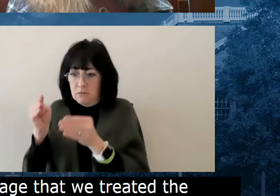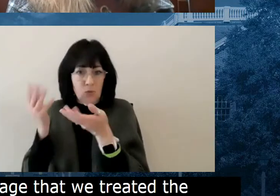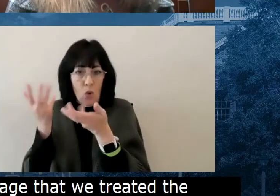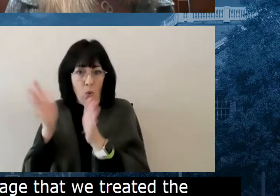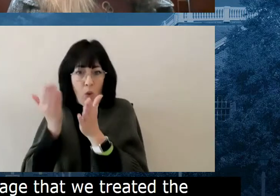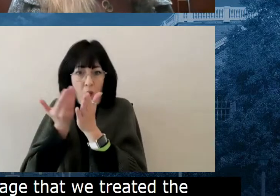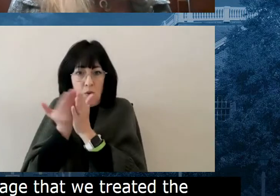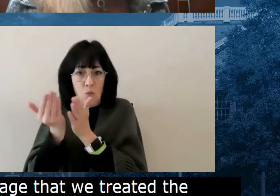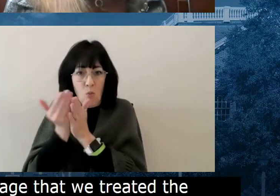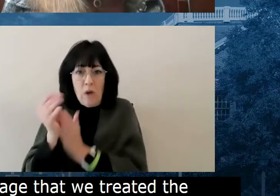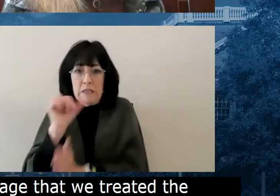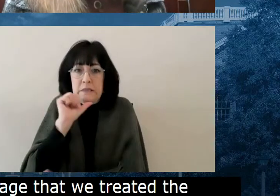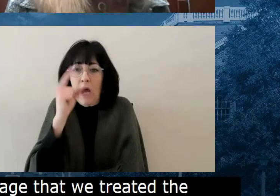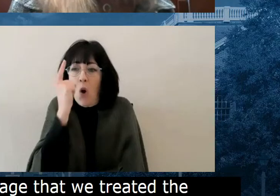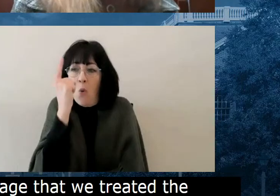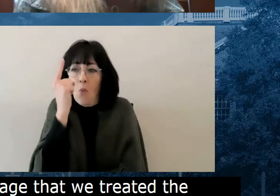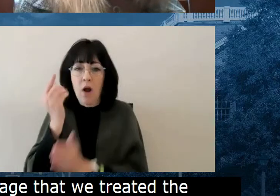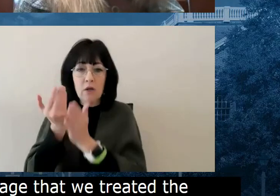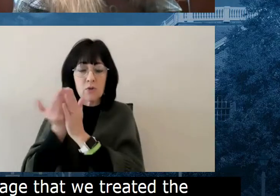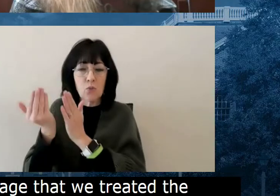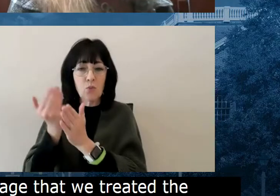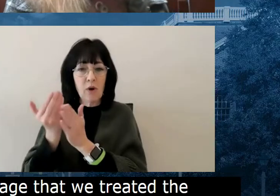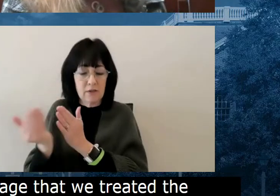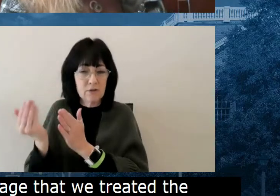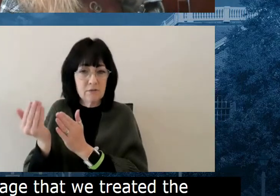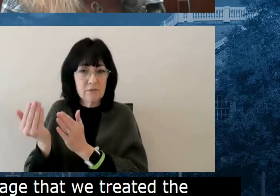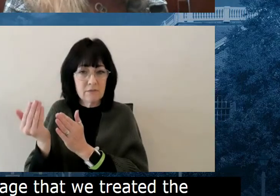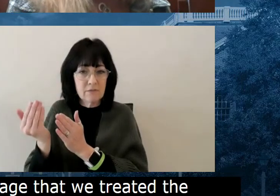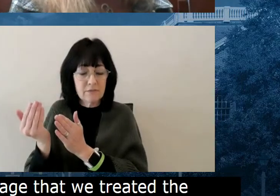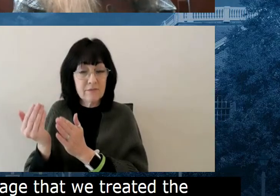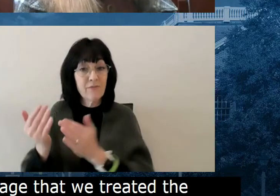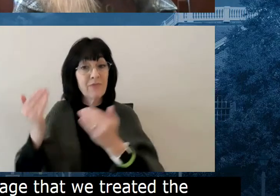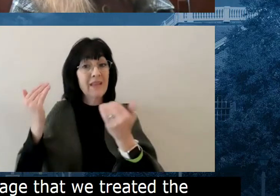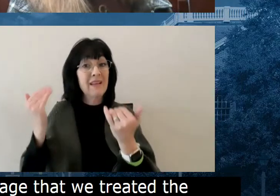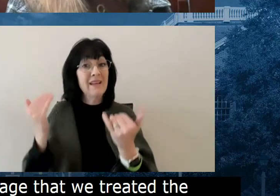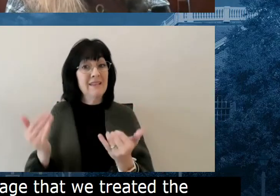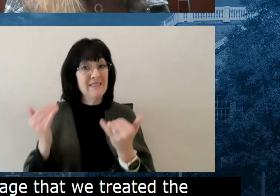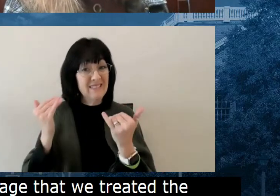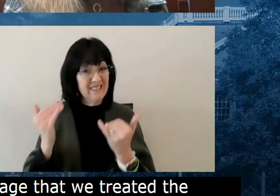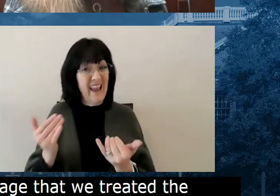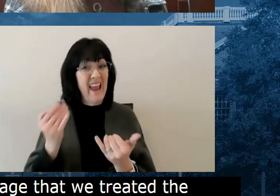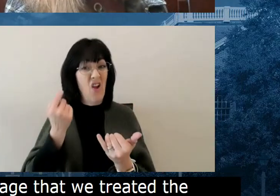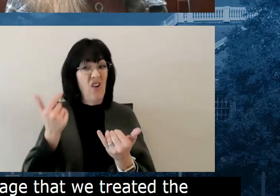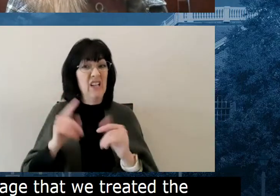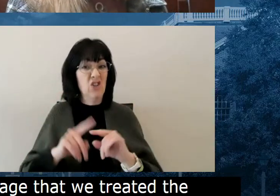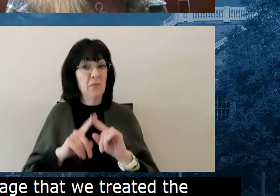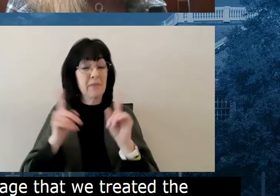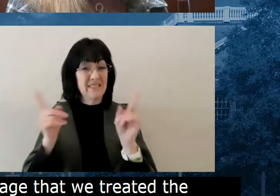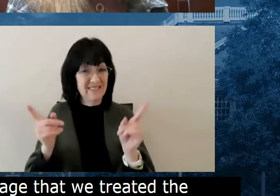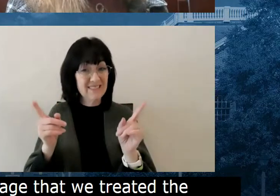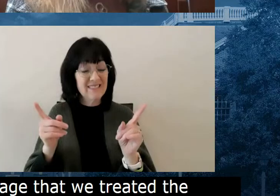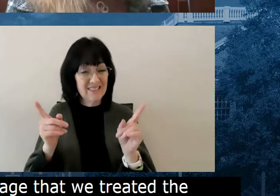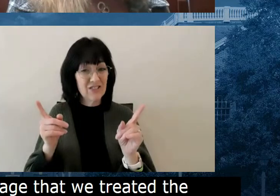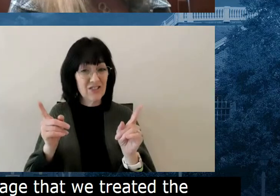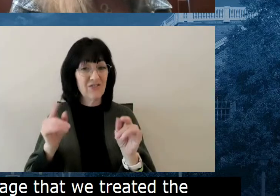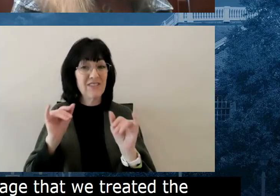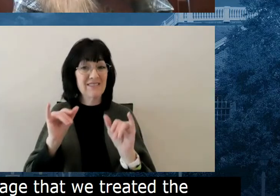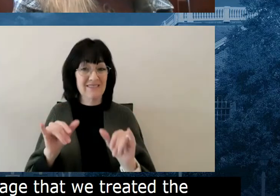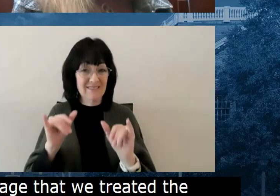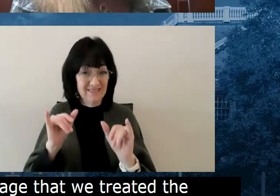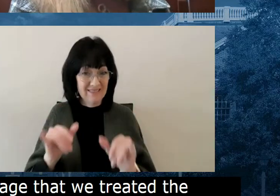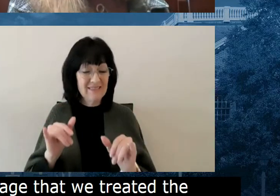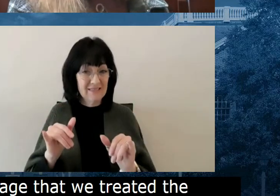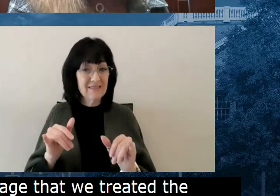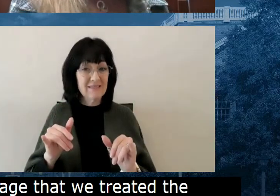unacceptable. Now we are pivoting to a different place where if we want to make it easy and accessible for people with